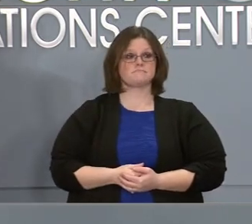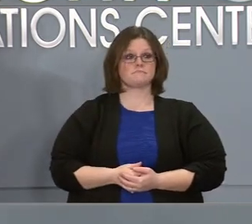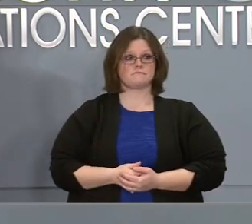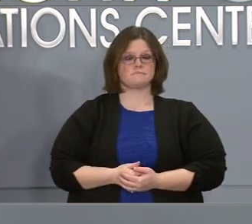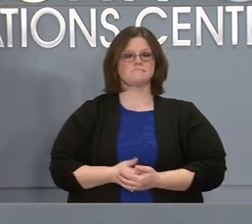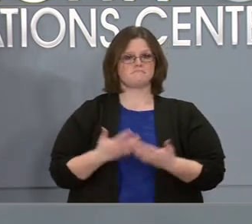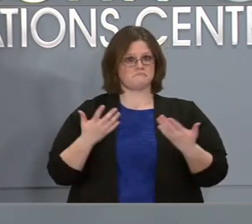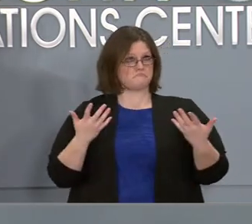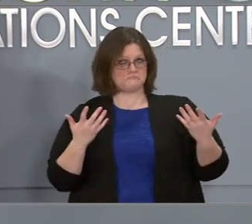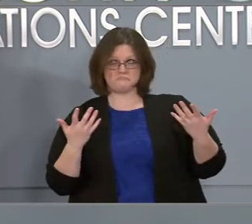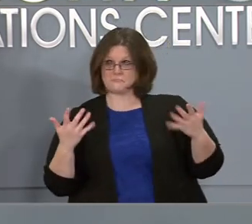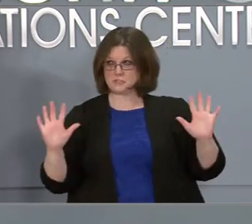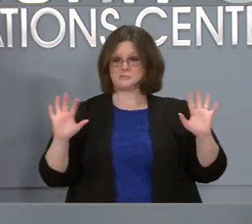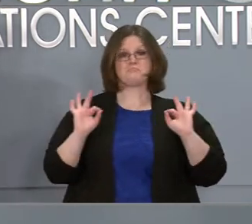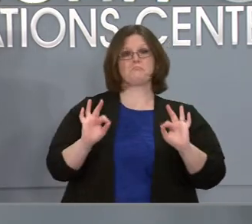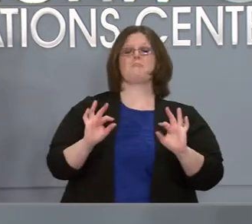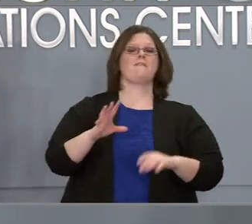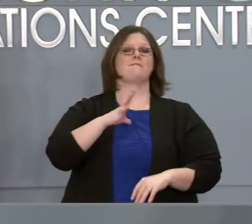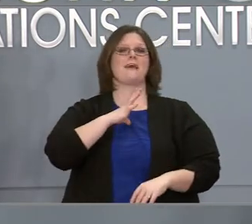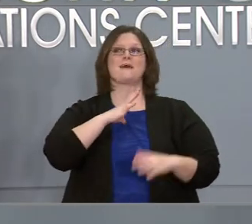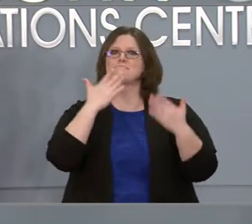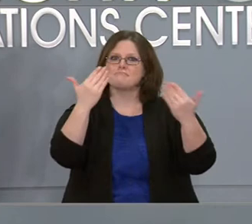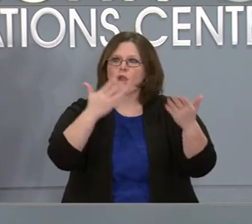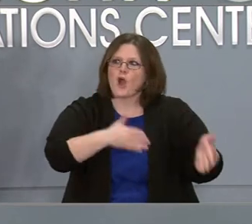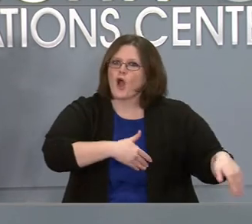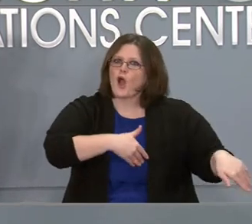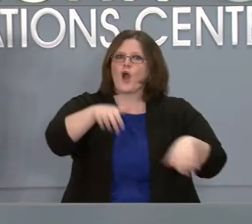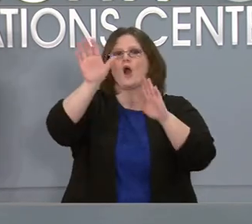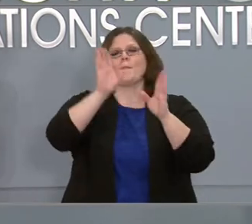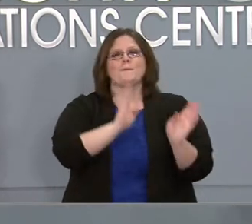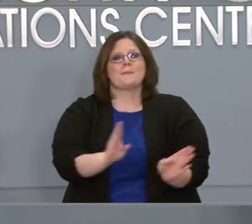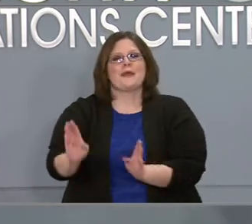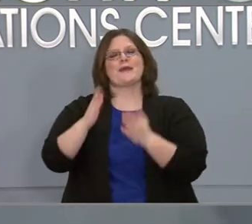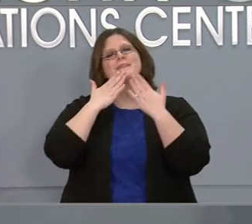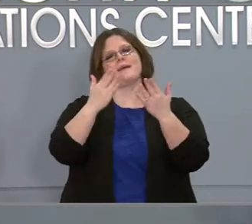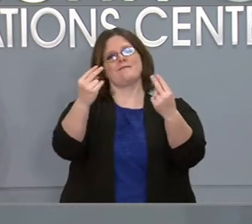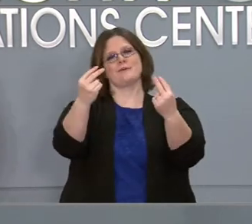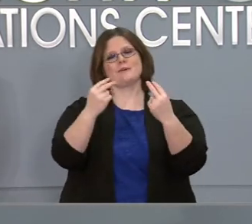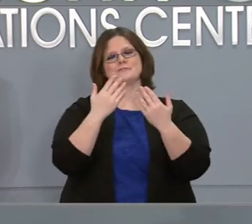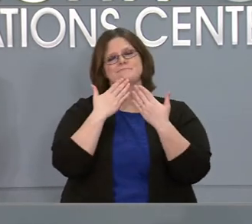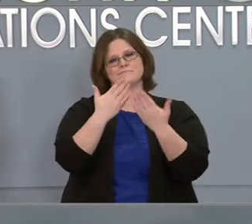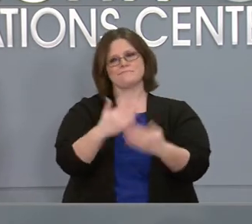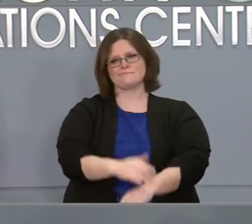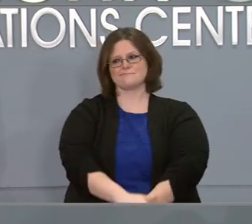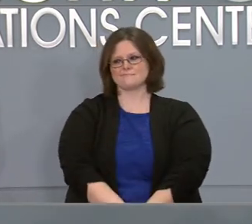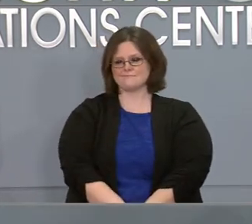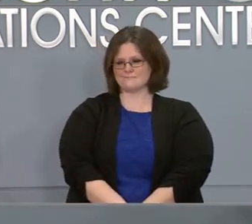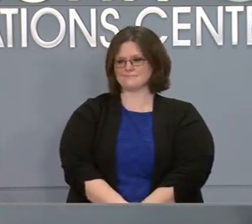Good. All right. Get prepared, everybody. Thank you for joining us. We appreciate it.